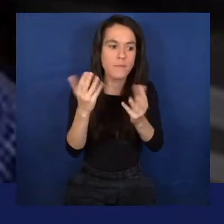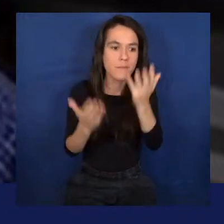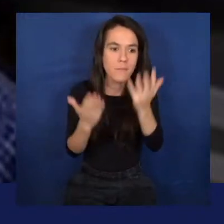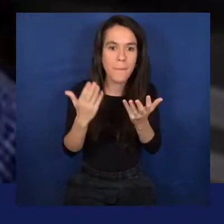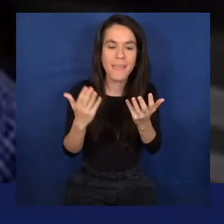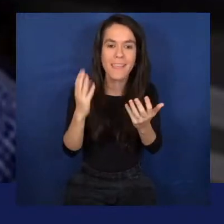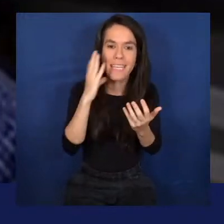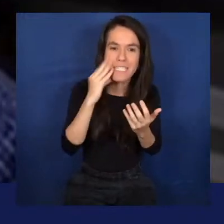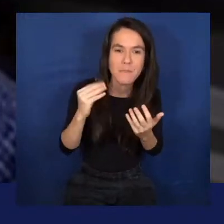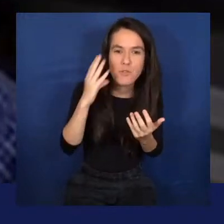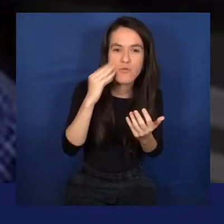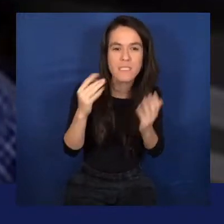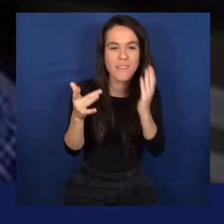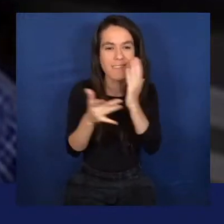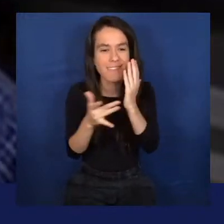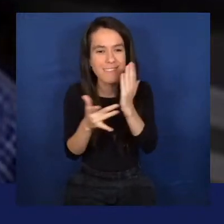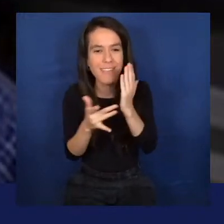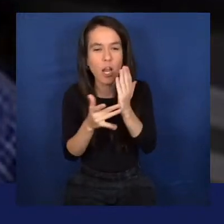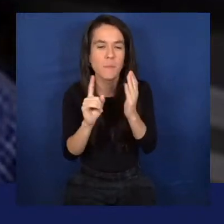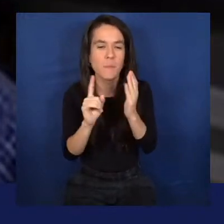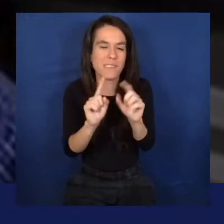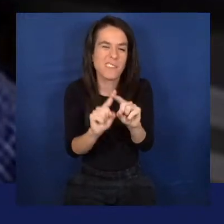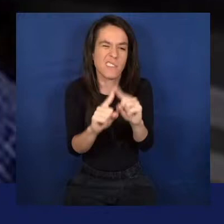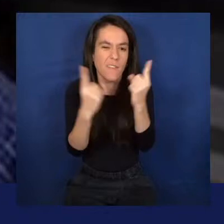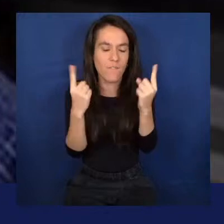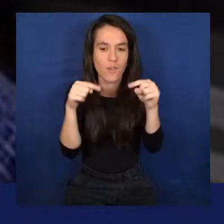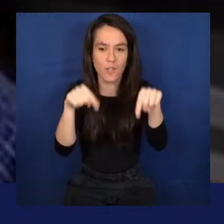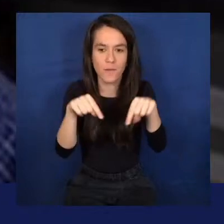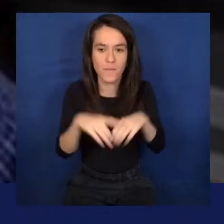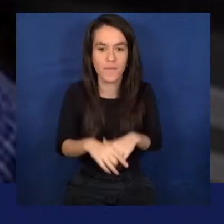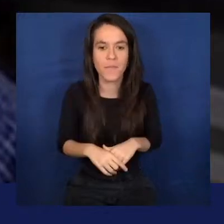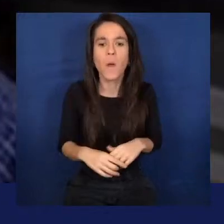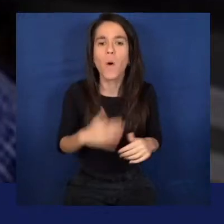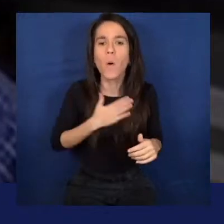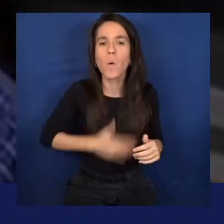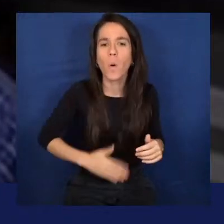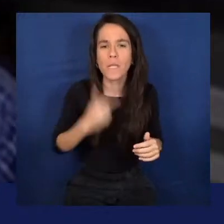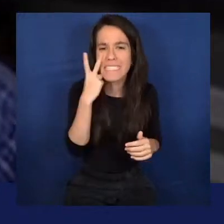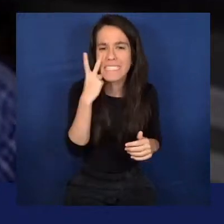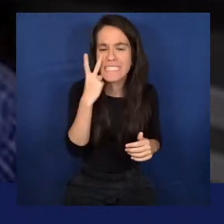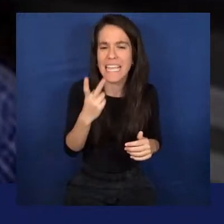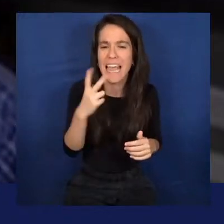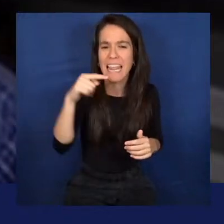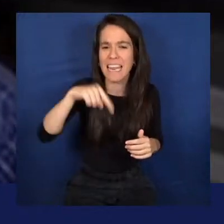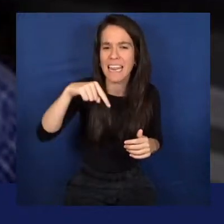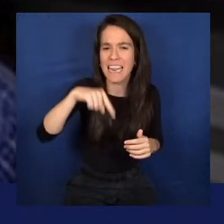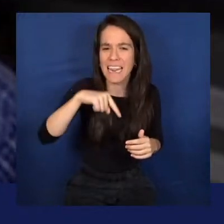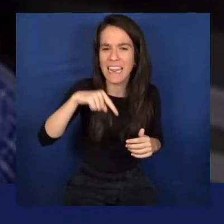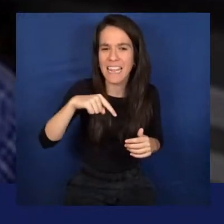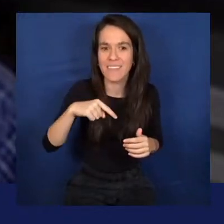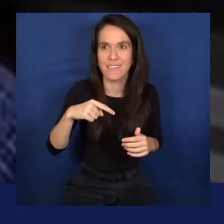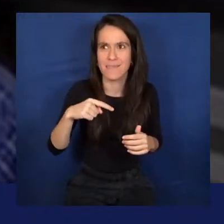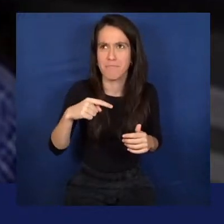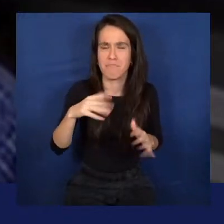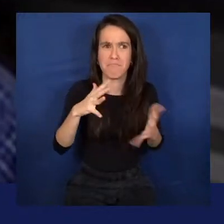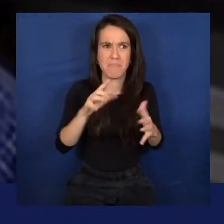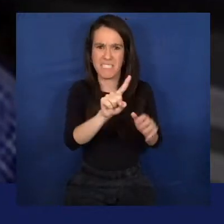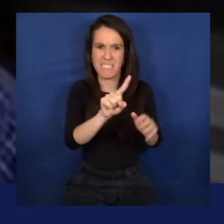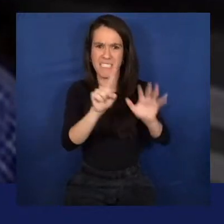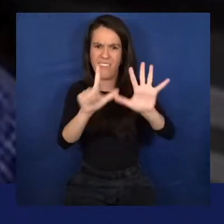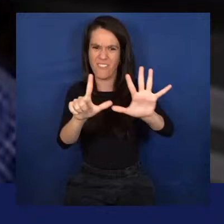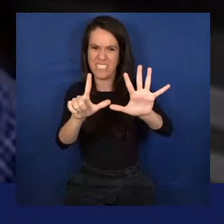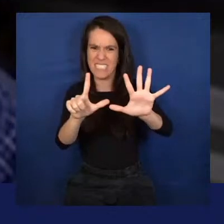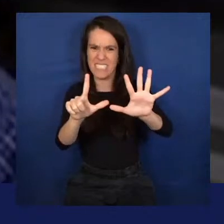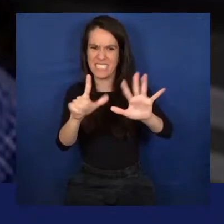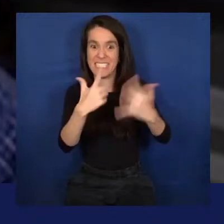technical. So this is tuned differently. I definitely want to hit sort of the highlight points that have happened, I think, over the past 70 years that